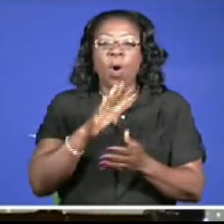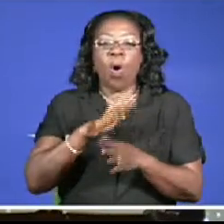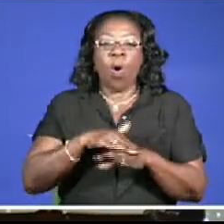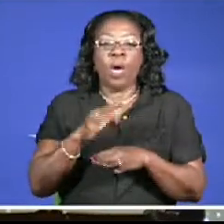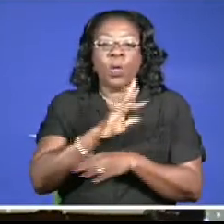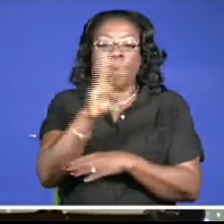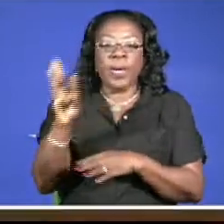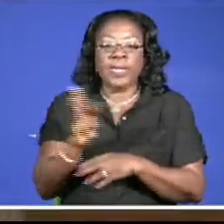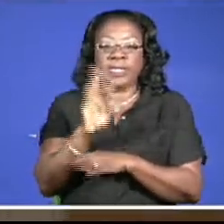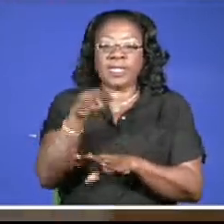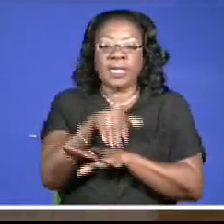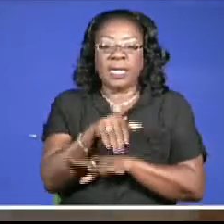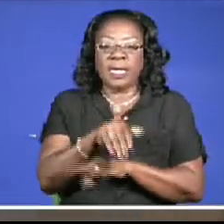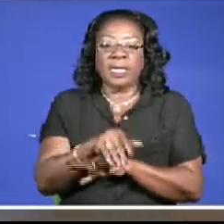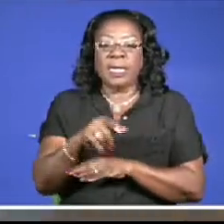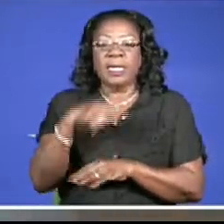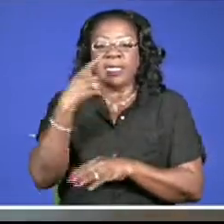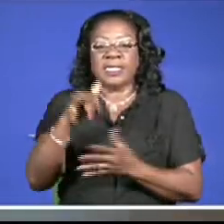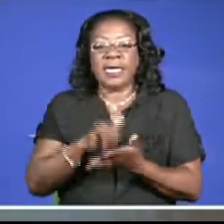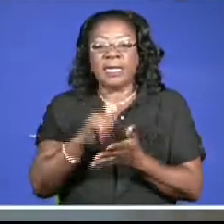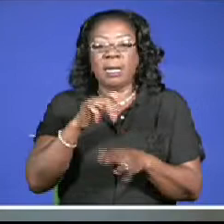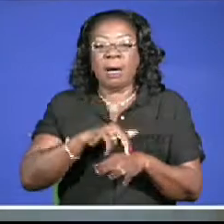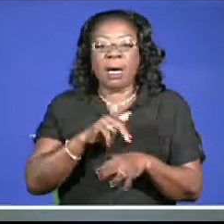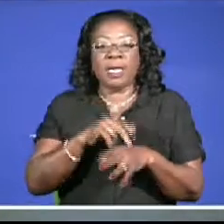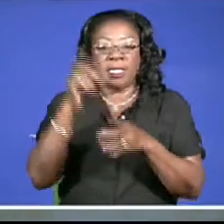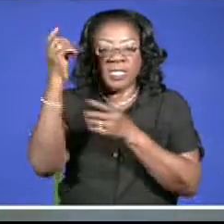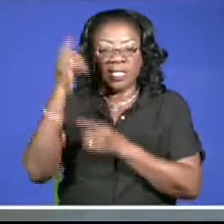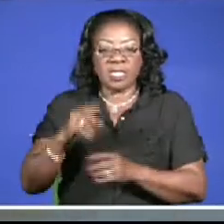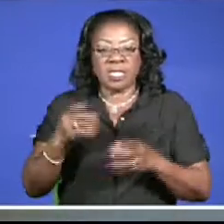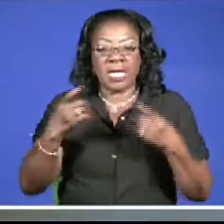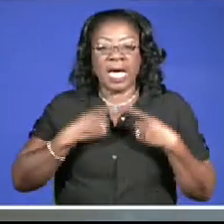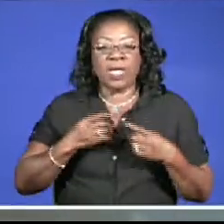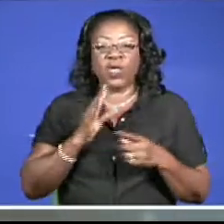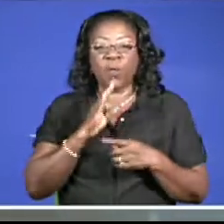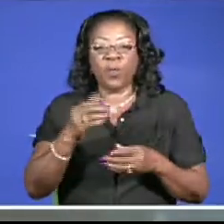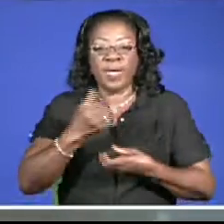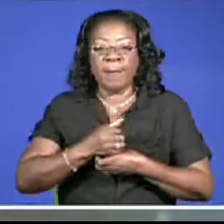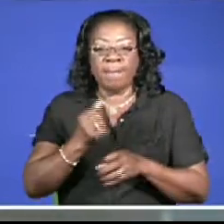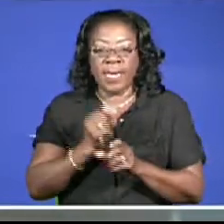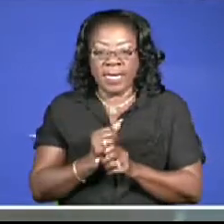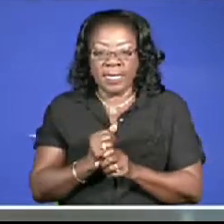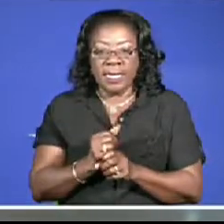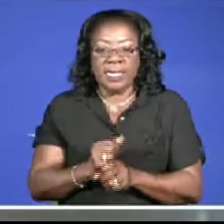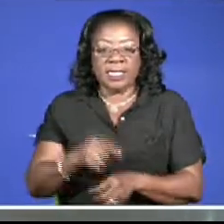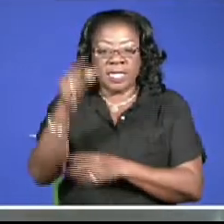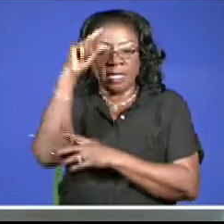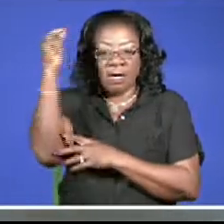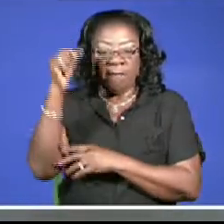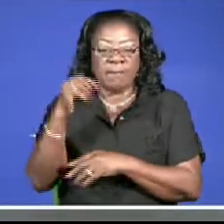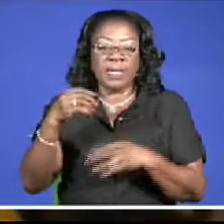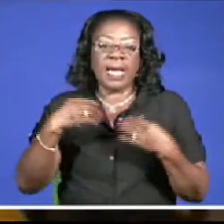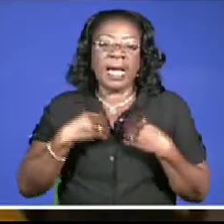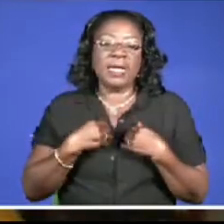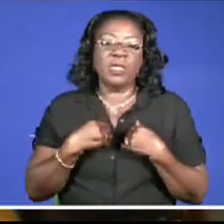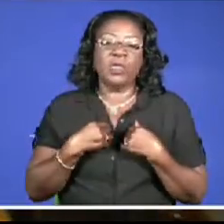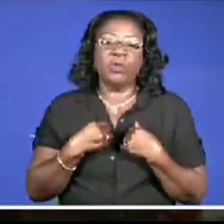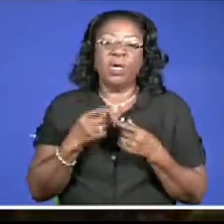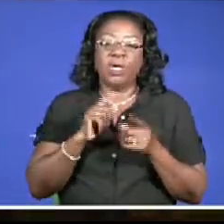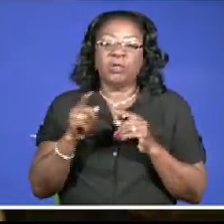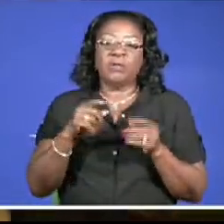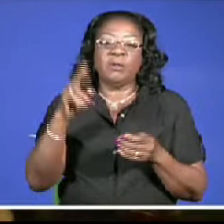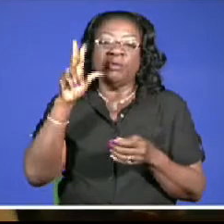tough decisions had to be made in the interest of the country. He says government had to address some $360 million